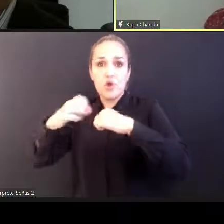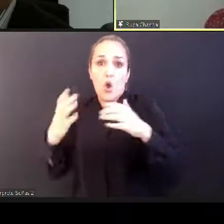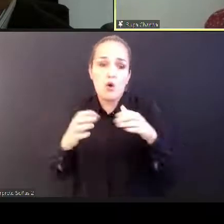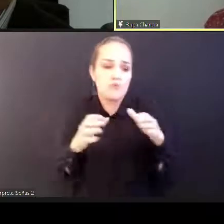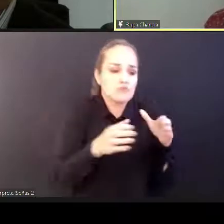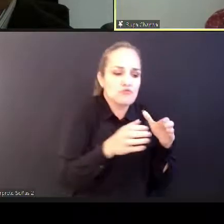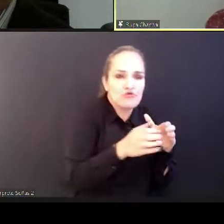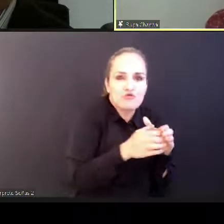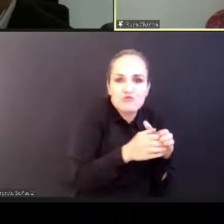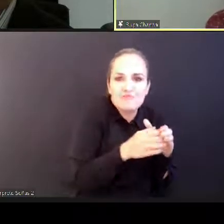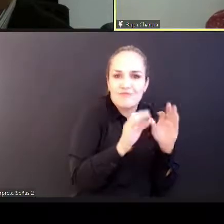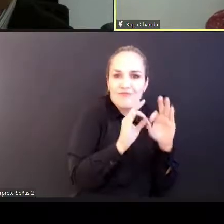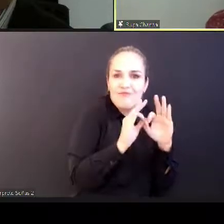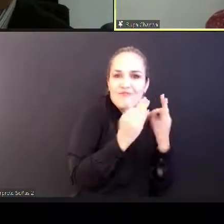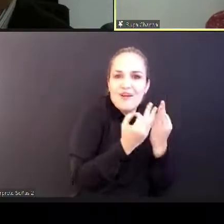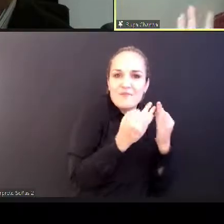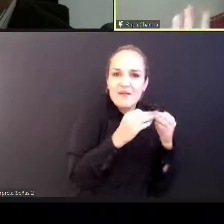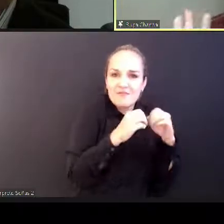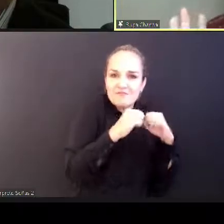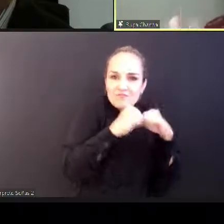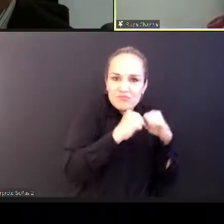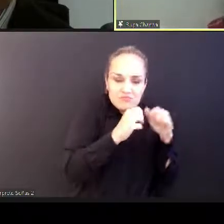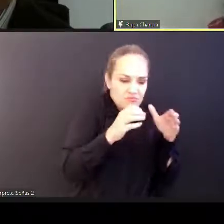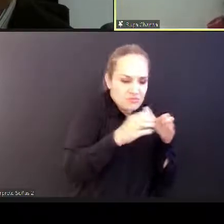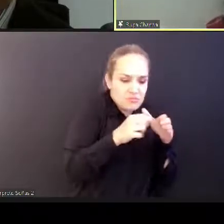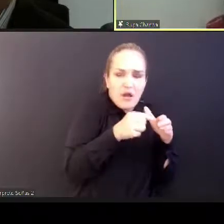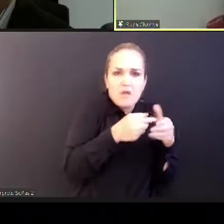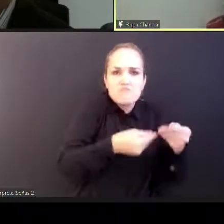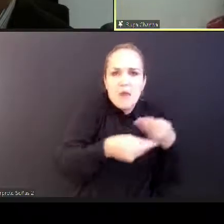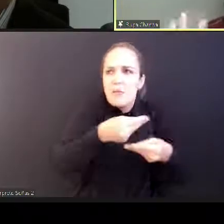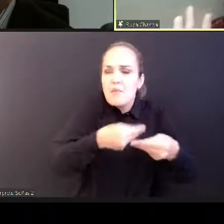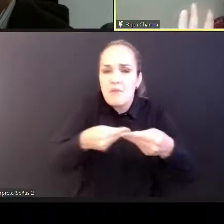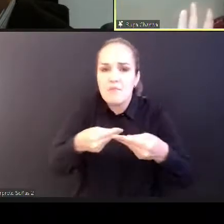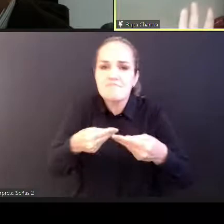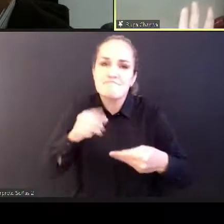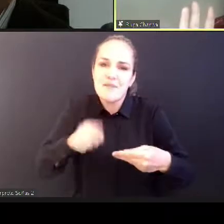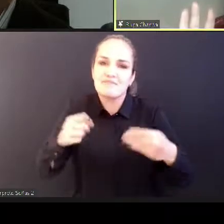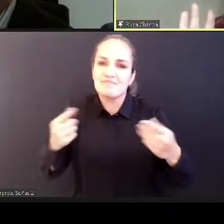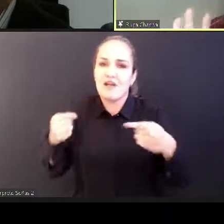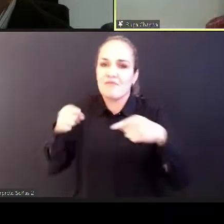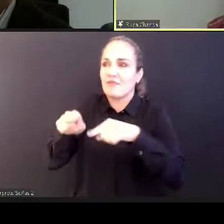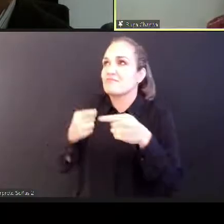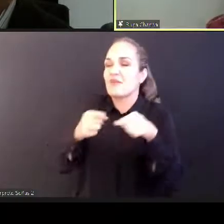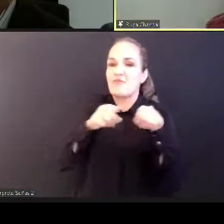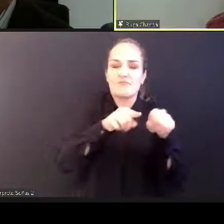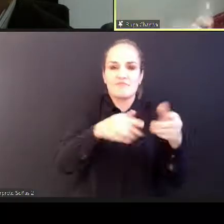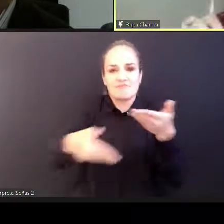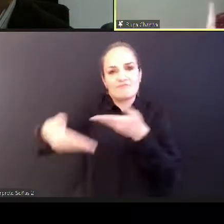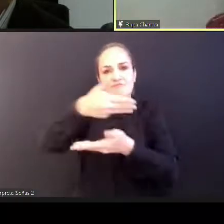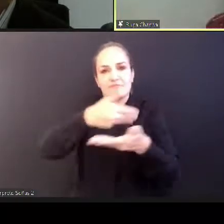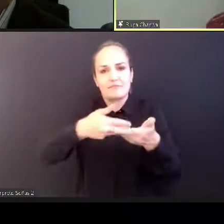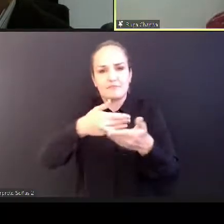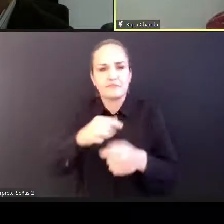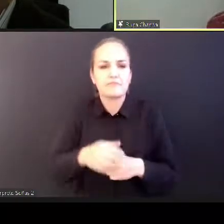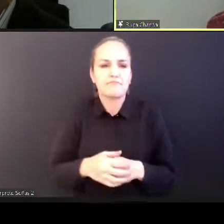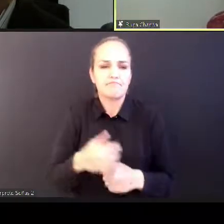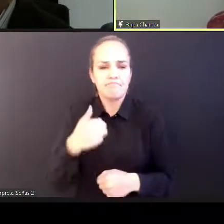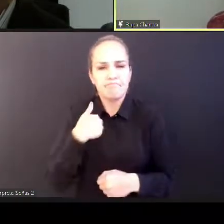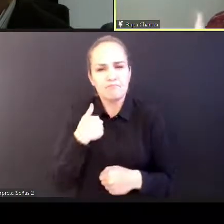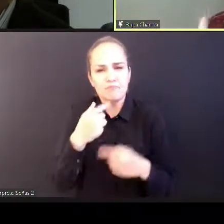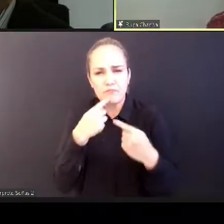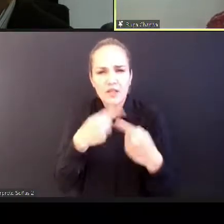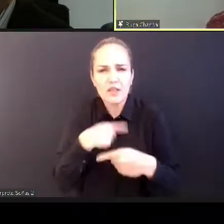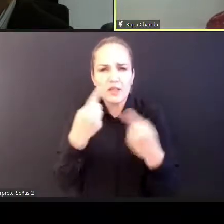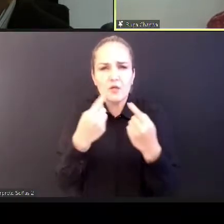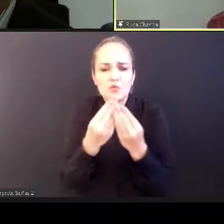are the things we need to keep in mind? I don't think I have a solution as to what trade agreements can deliver, but they certainly need to keep in